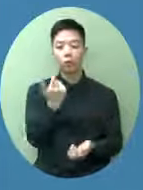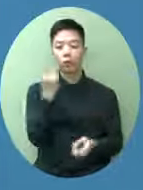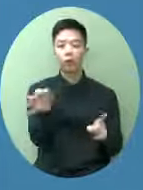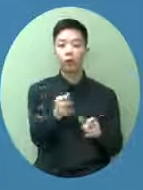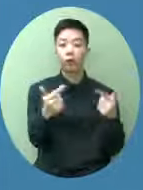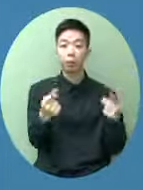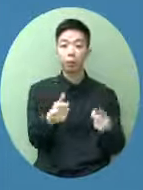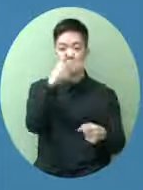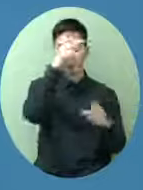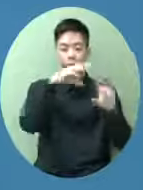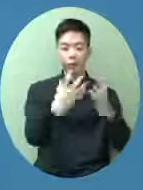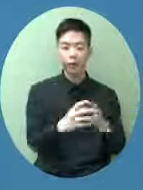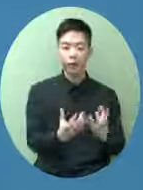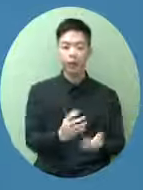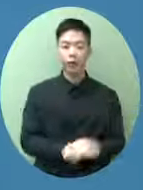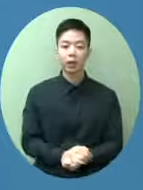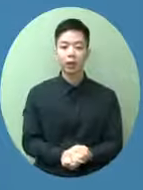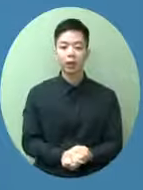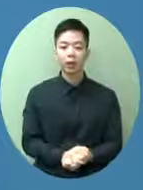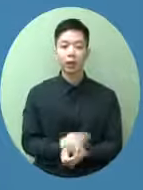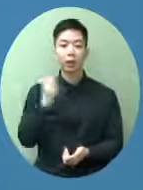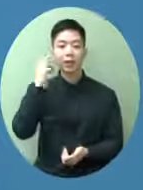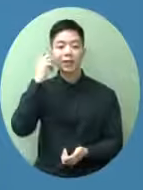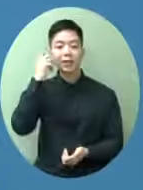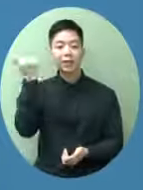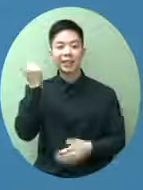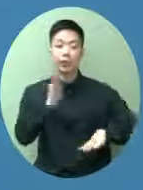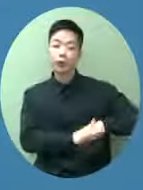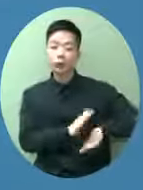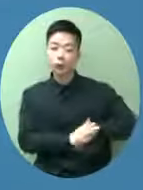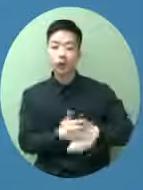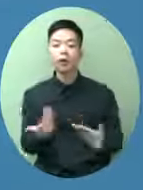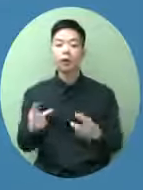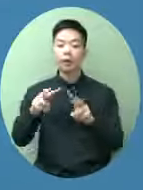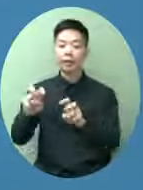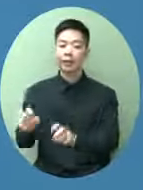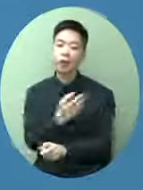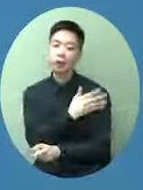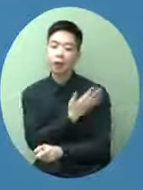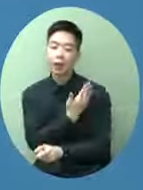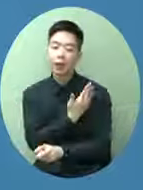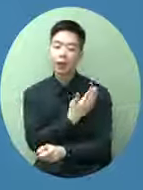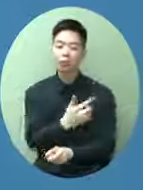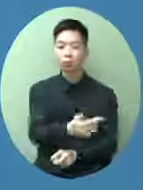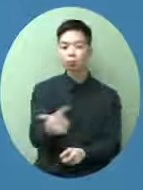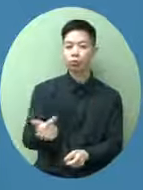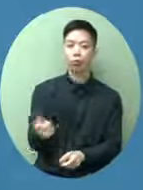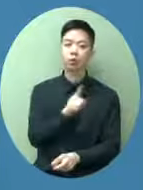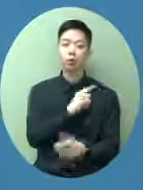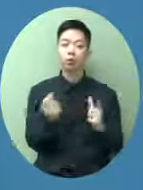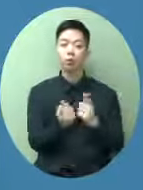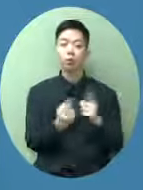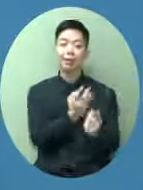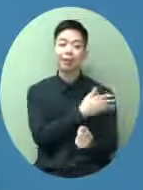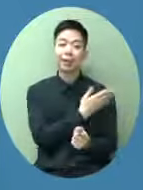who are shouldering their civic responsibilityin trying to improve Hong Kong situationbut